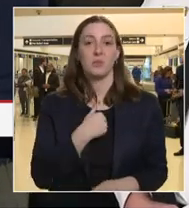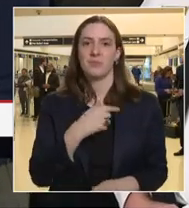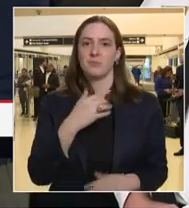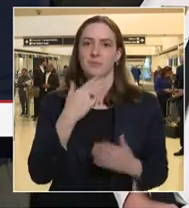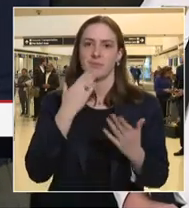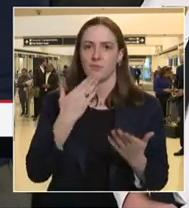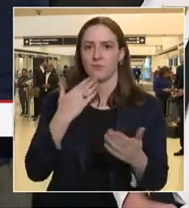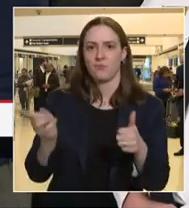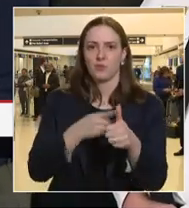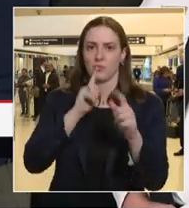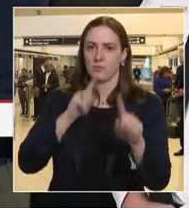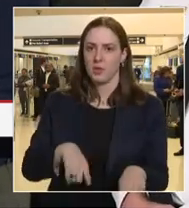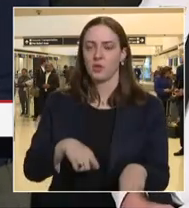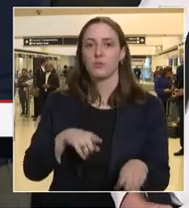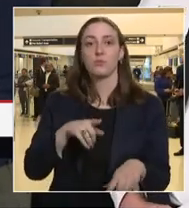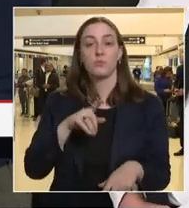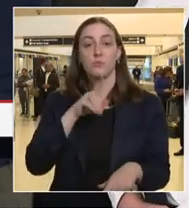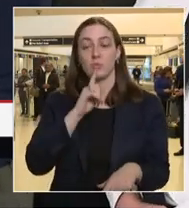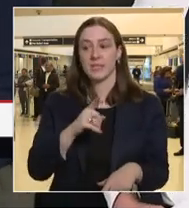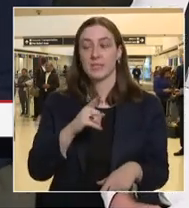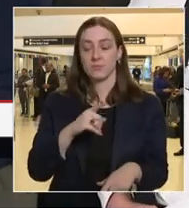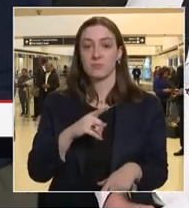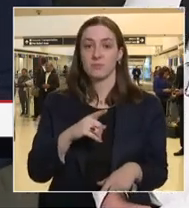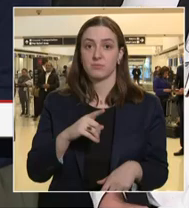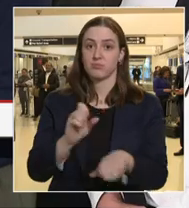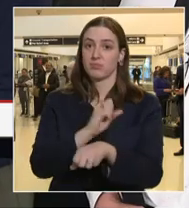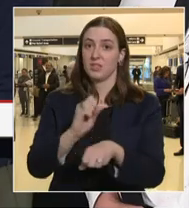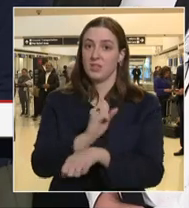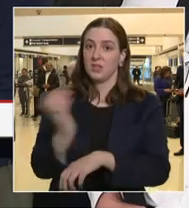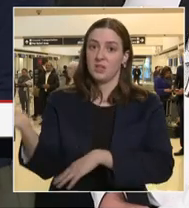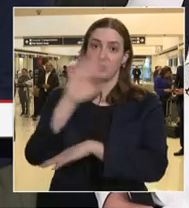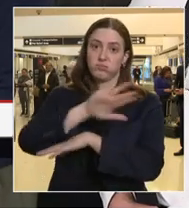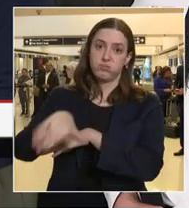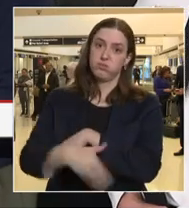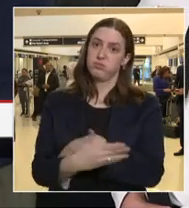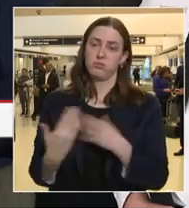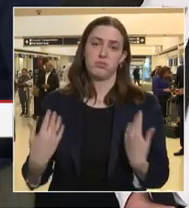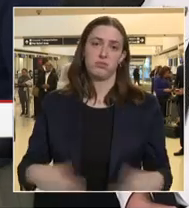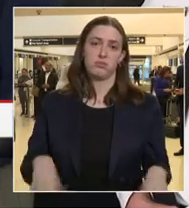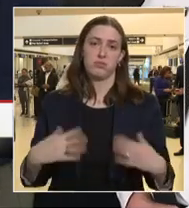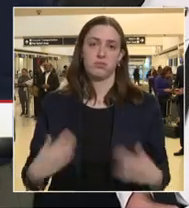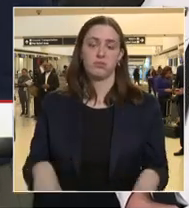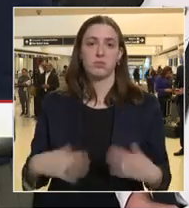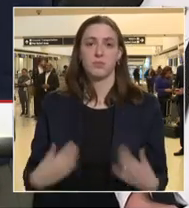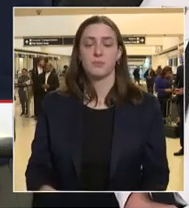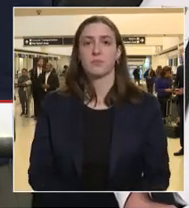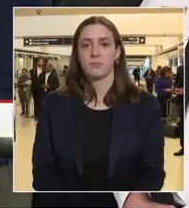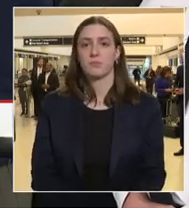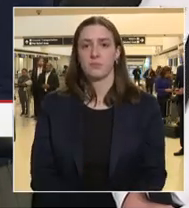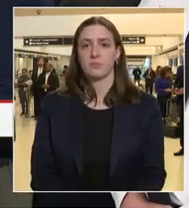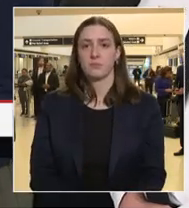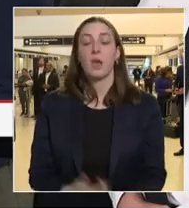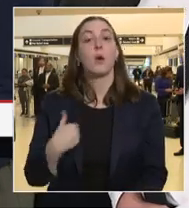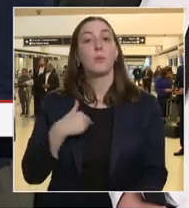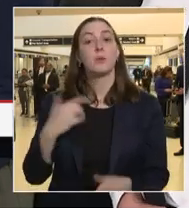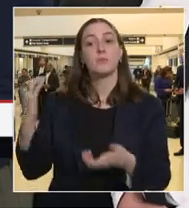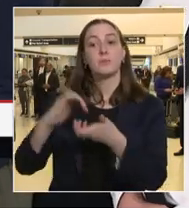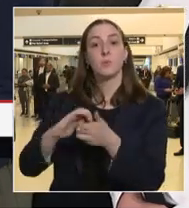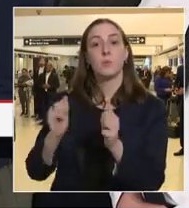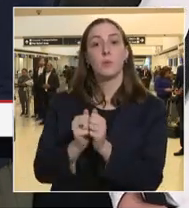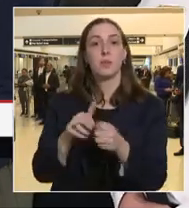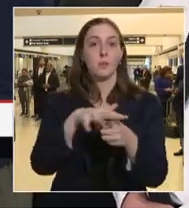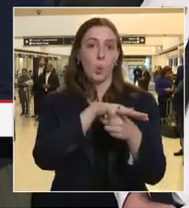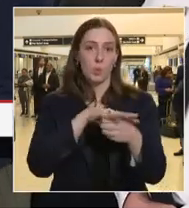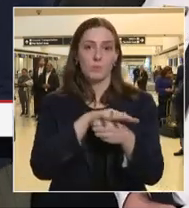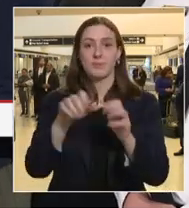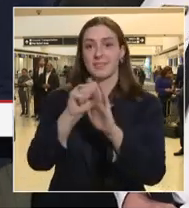night, courageous efforts. And we're actively working with local, state, and federal authorities on emergency response